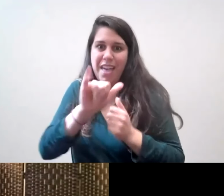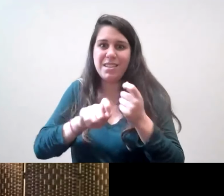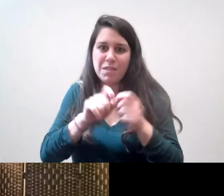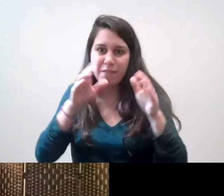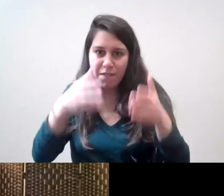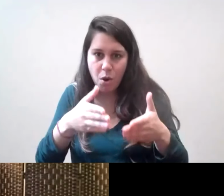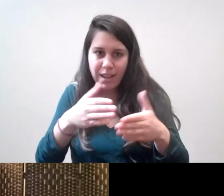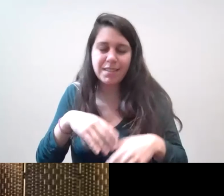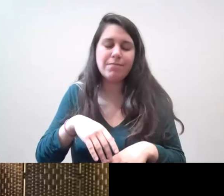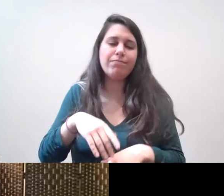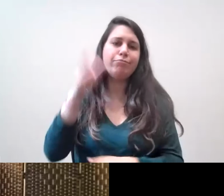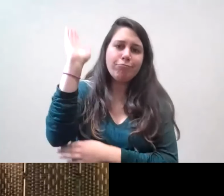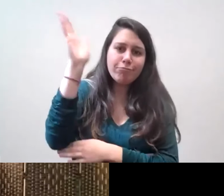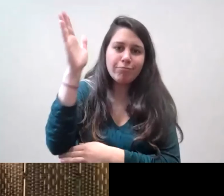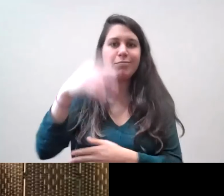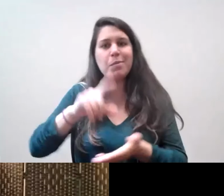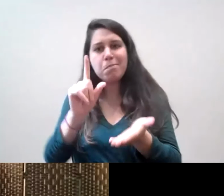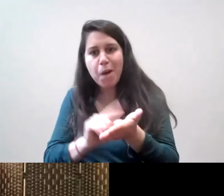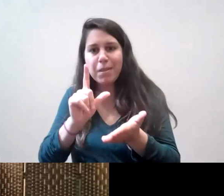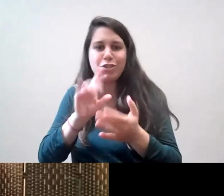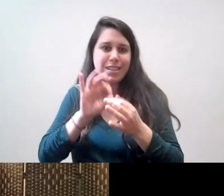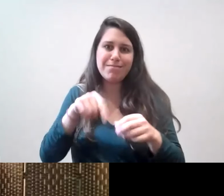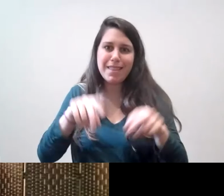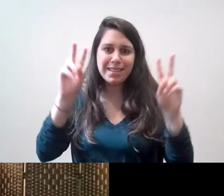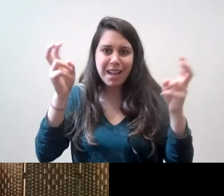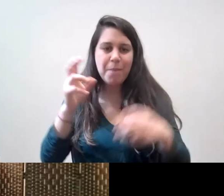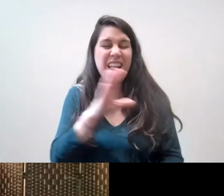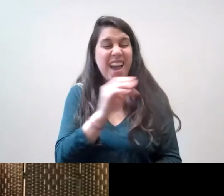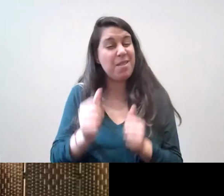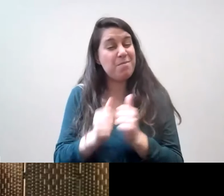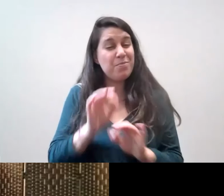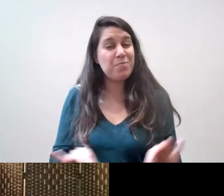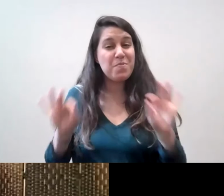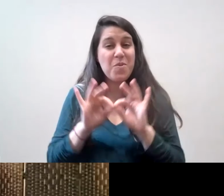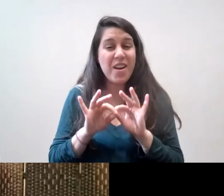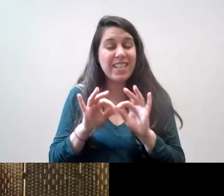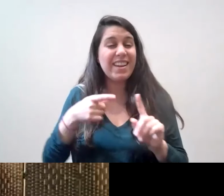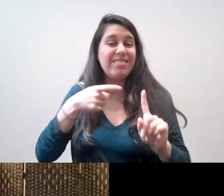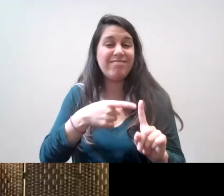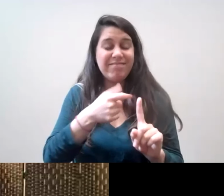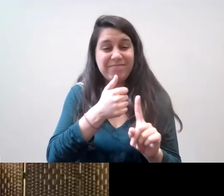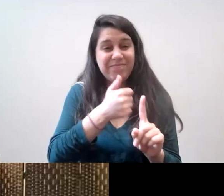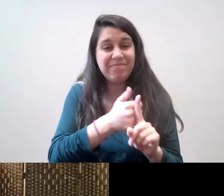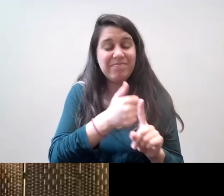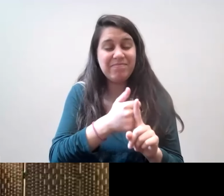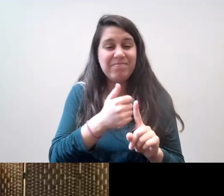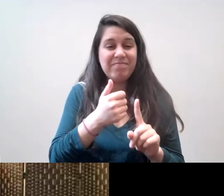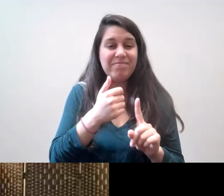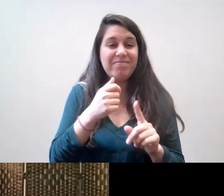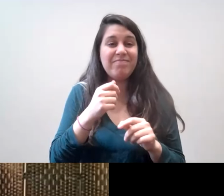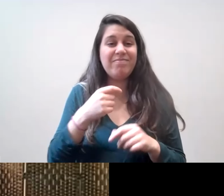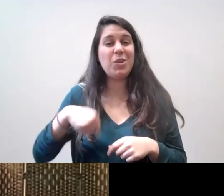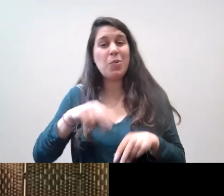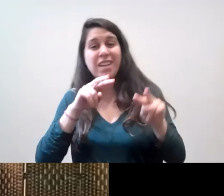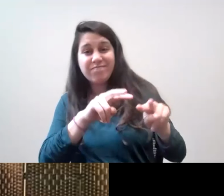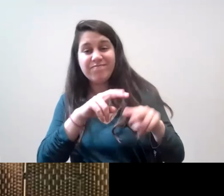and publishes widely on the topic, and most importantly, Dr. Lezine makes all of us in the business of